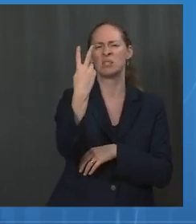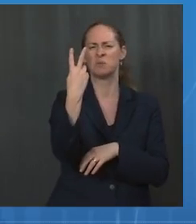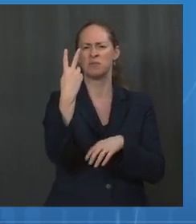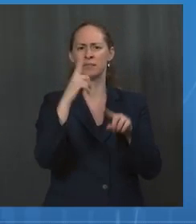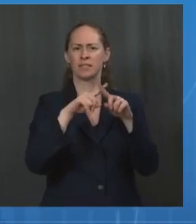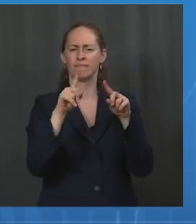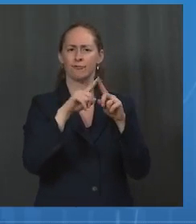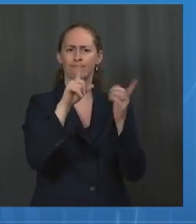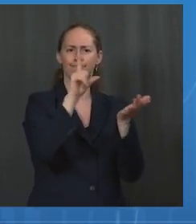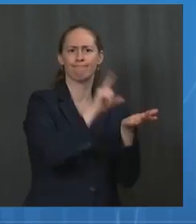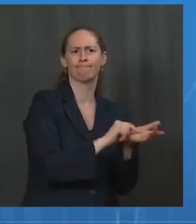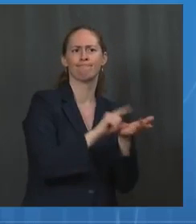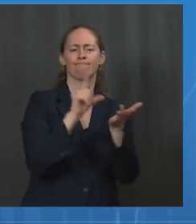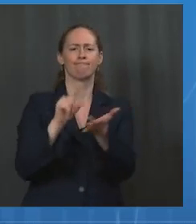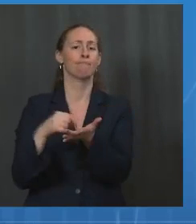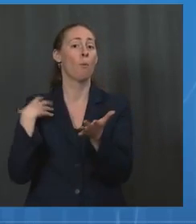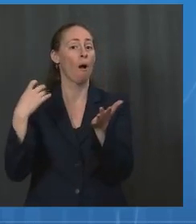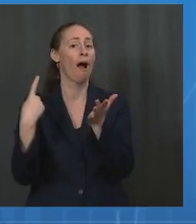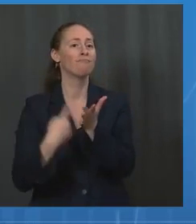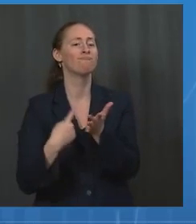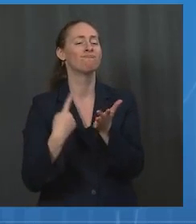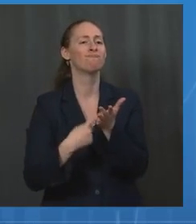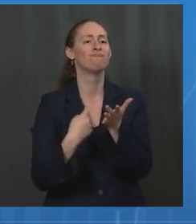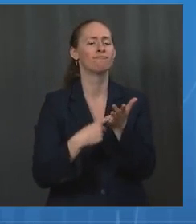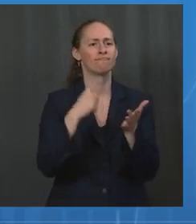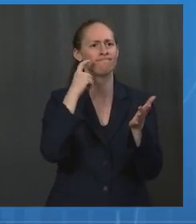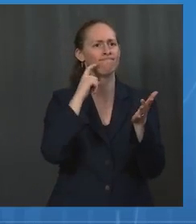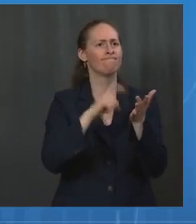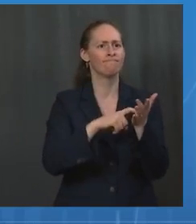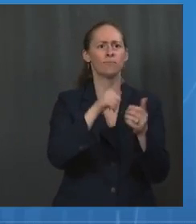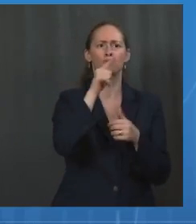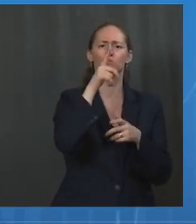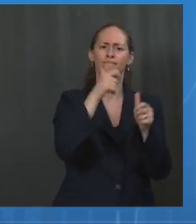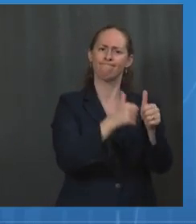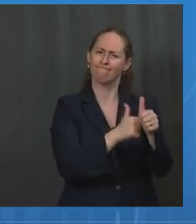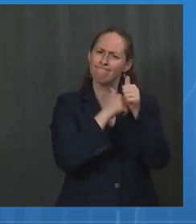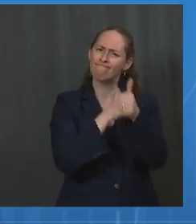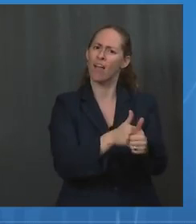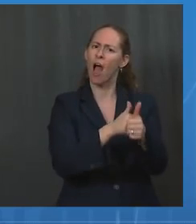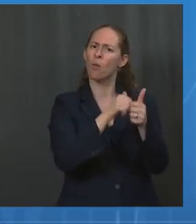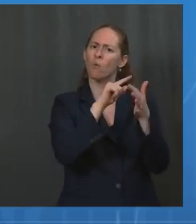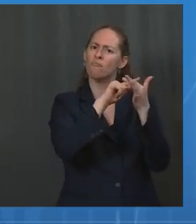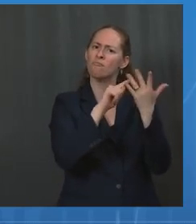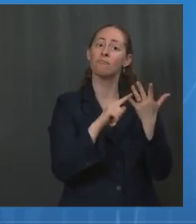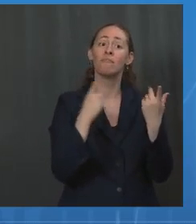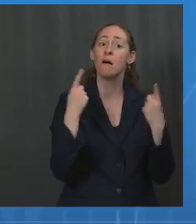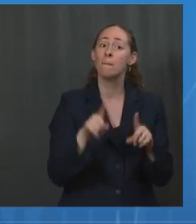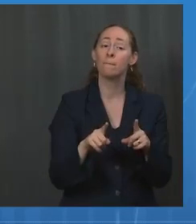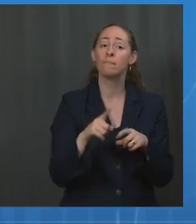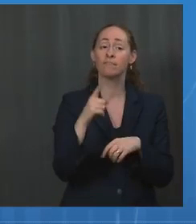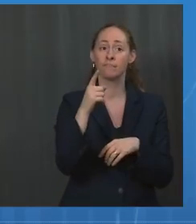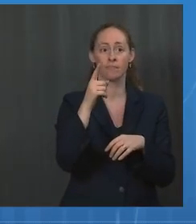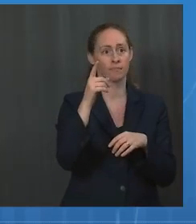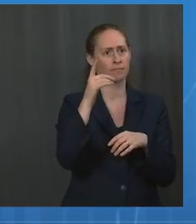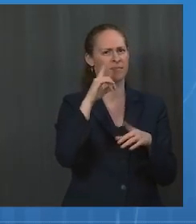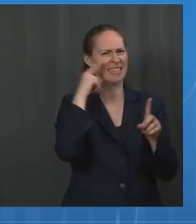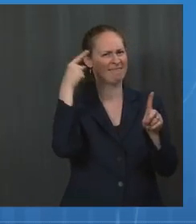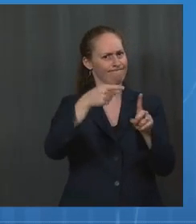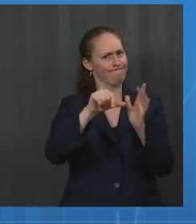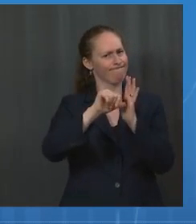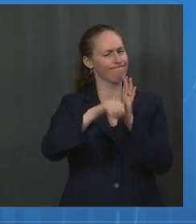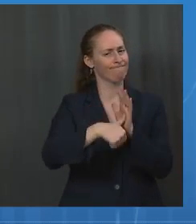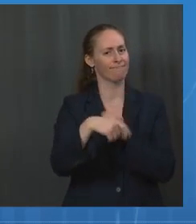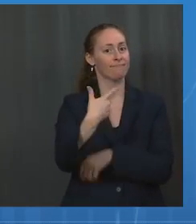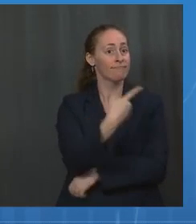of consistent and correct use of these mitigation strategies, especially vaccination and universal masking. In the